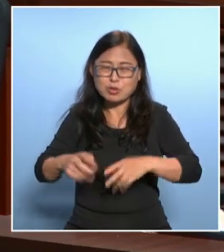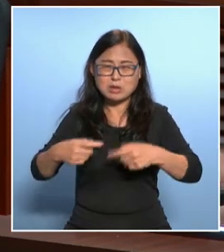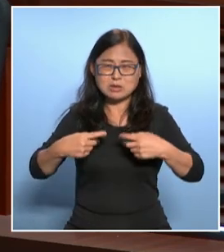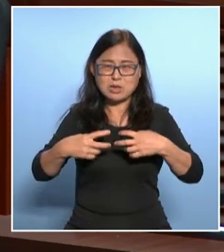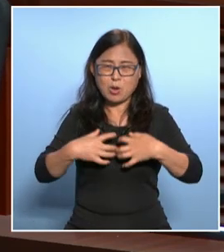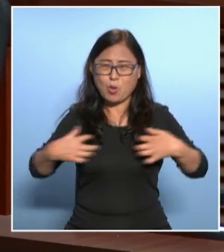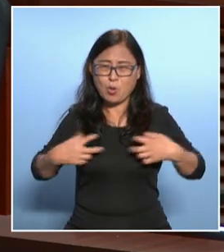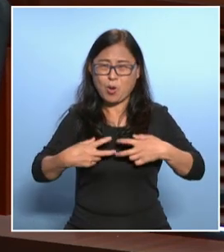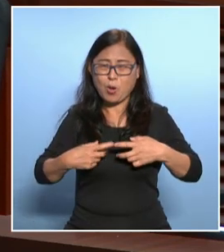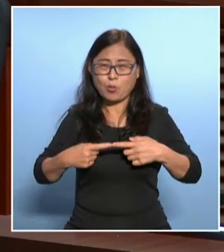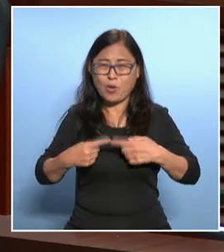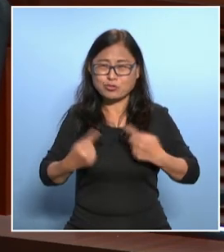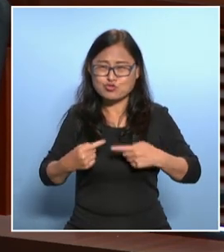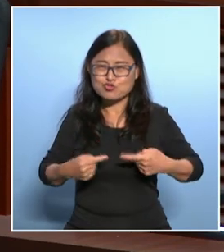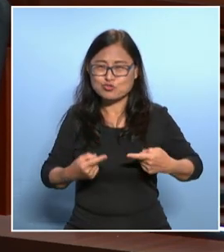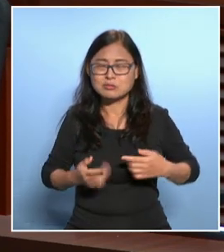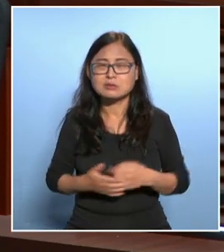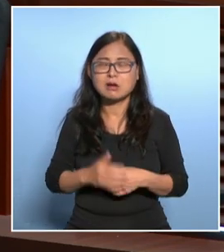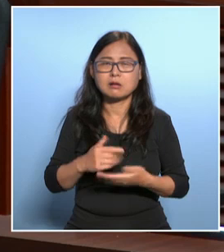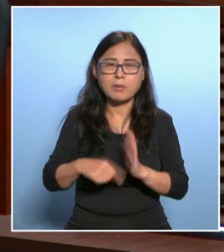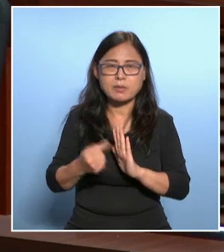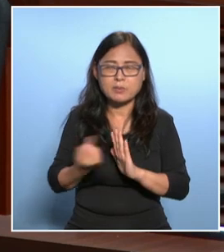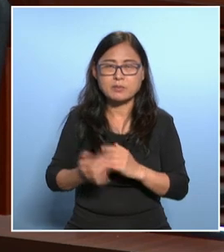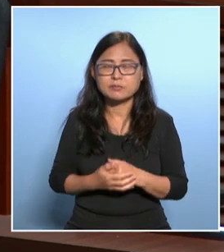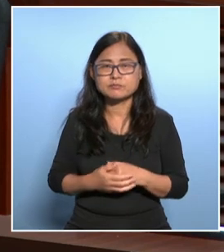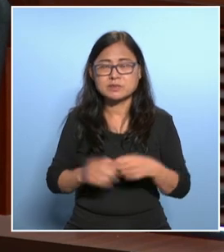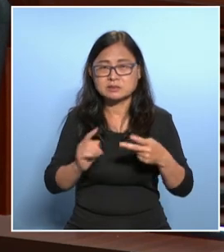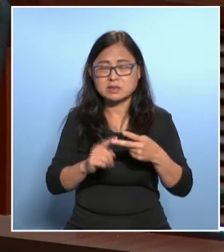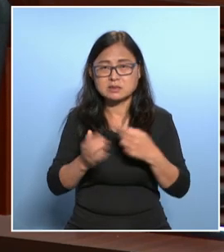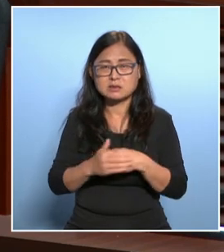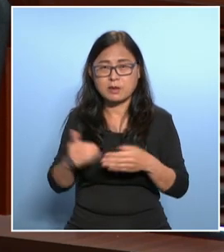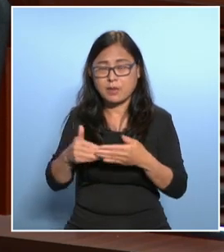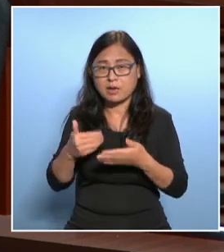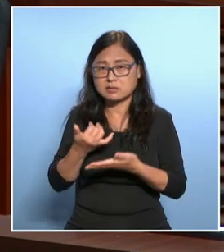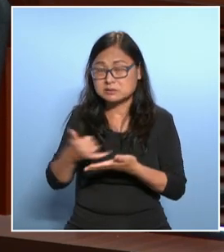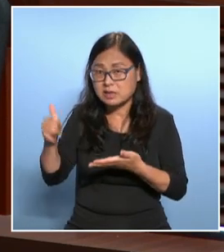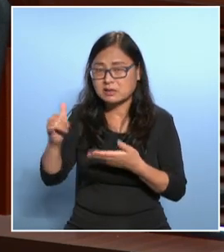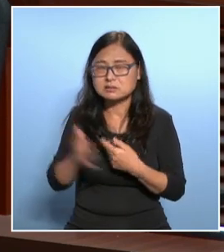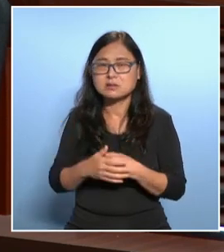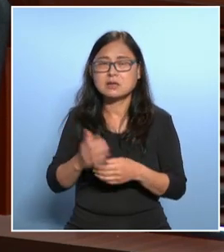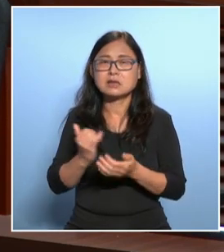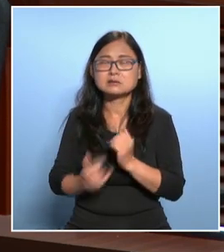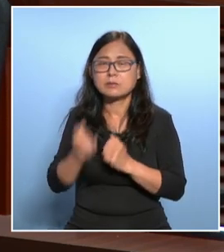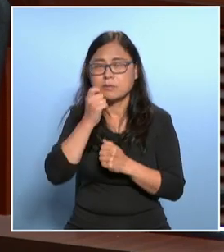and that they don't need to receive any resuscitation in their final hours.